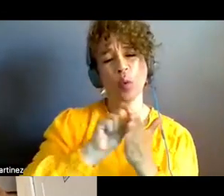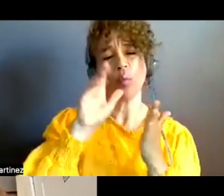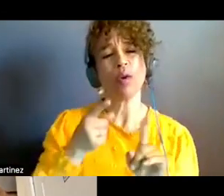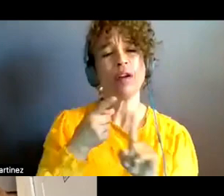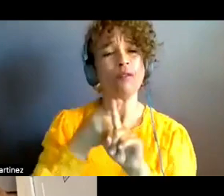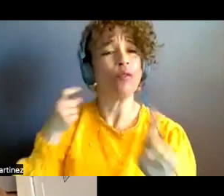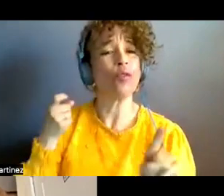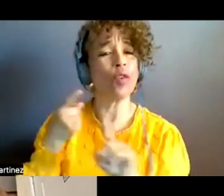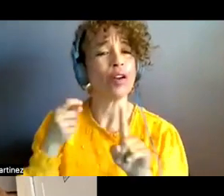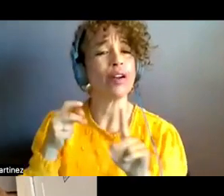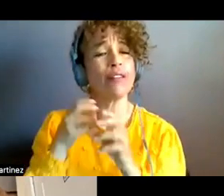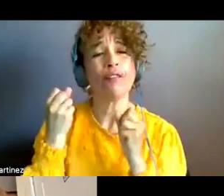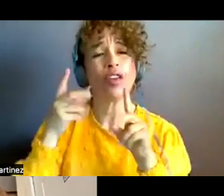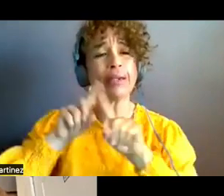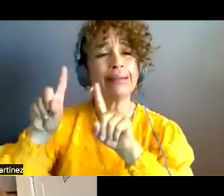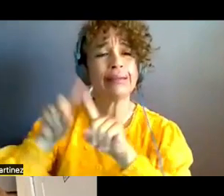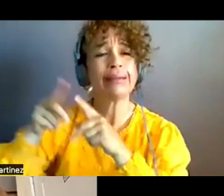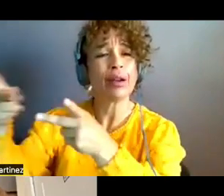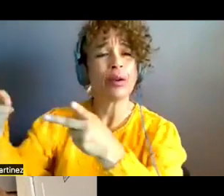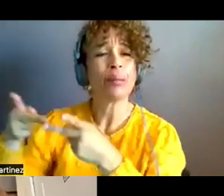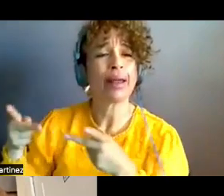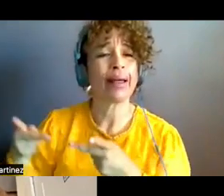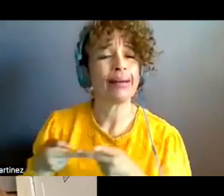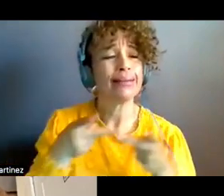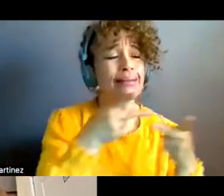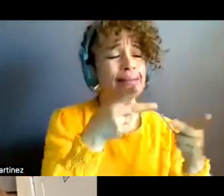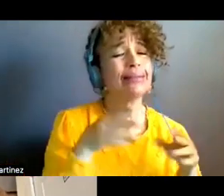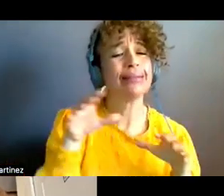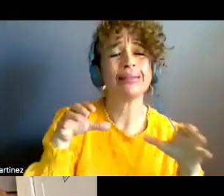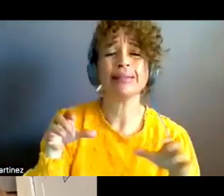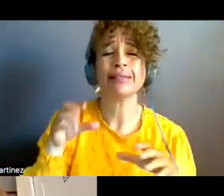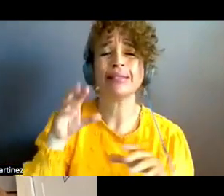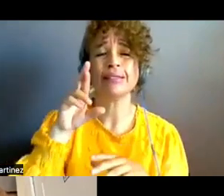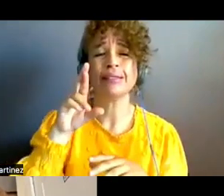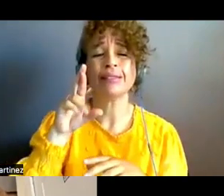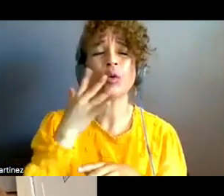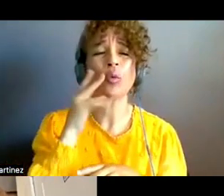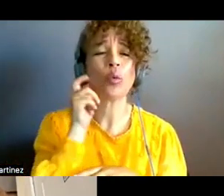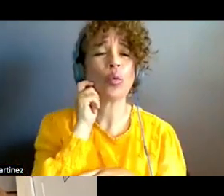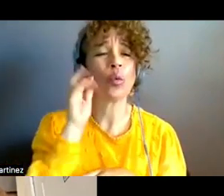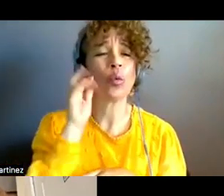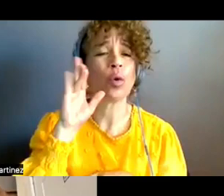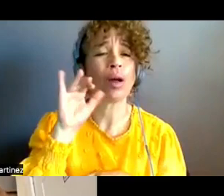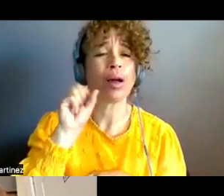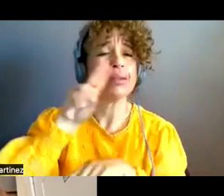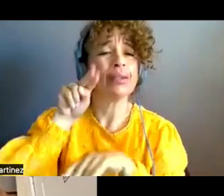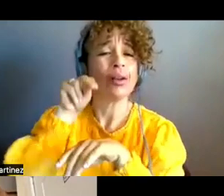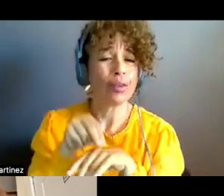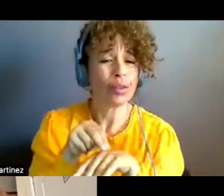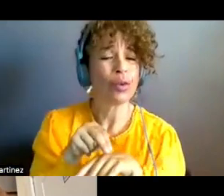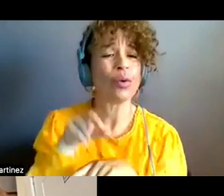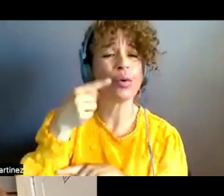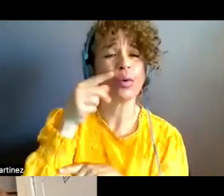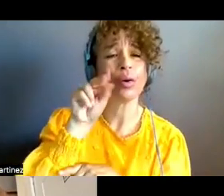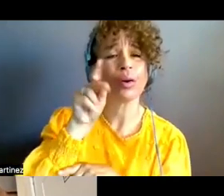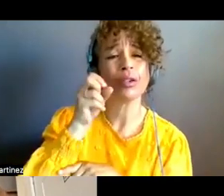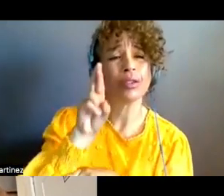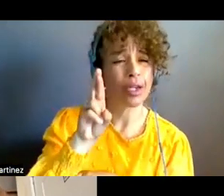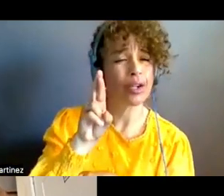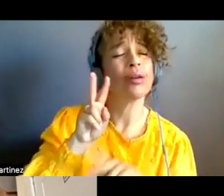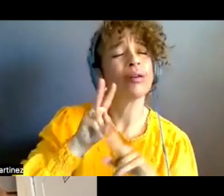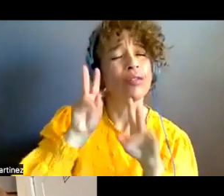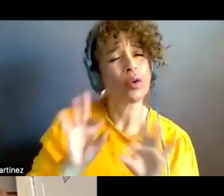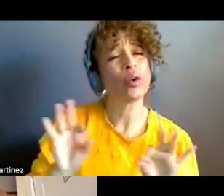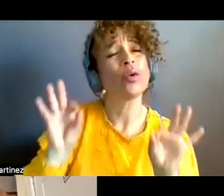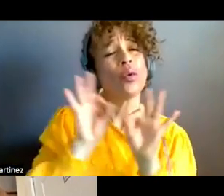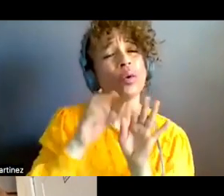from very many different places and races as well. And of course, all genders as well. So it's very, very